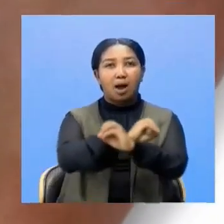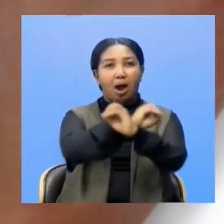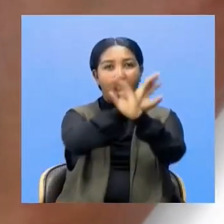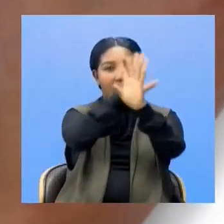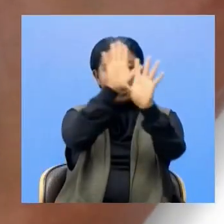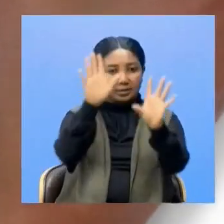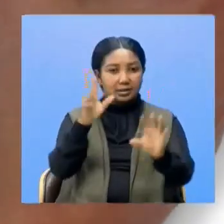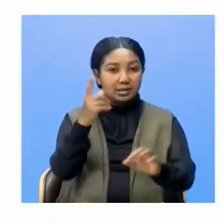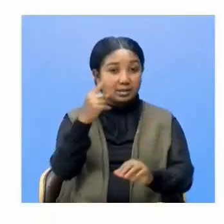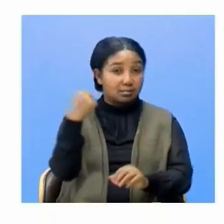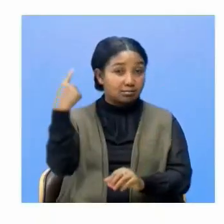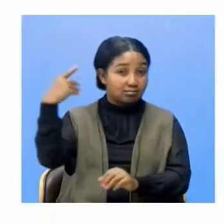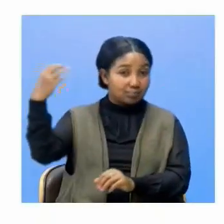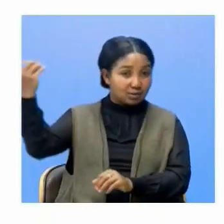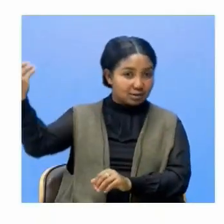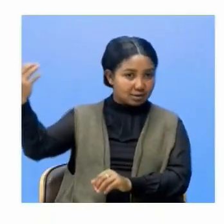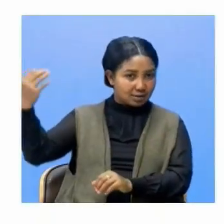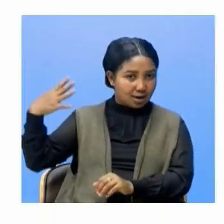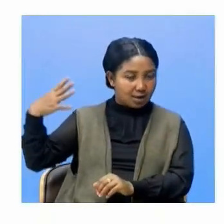yes?